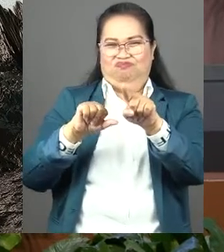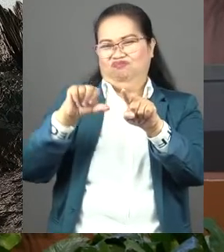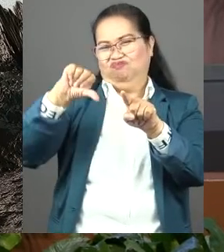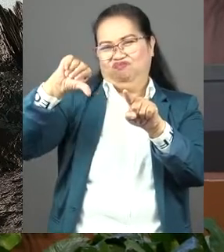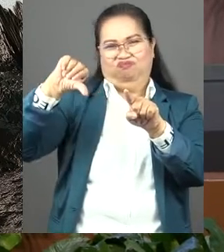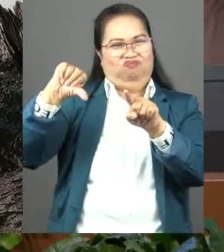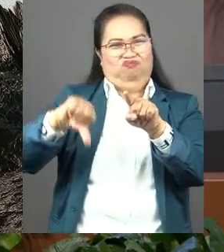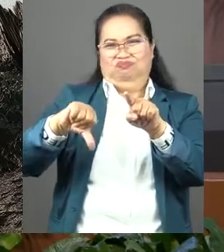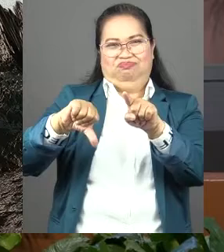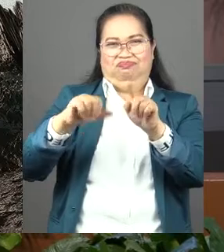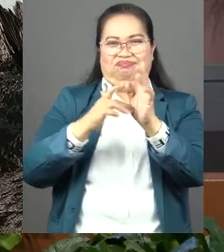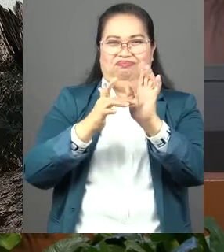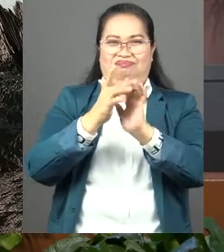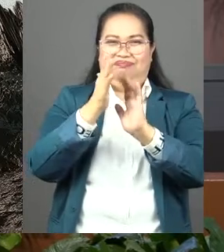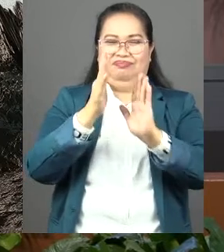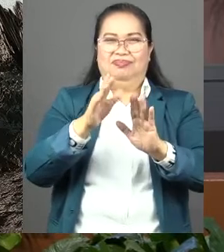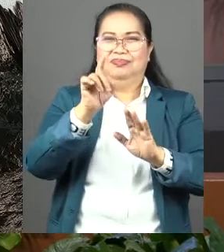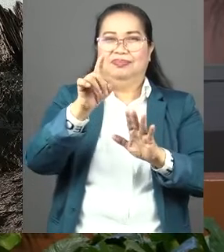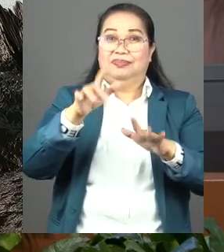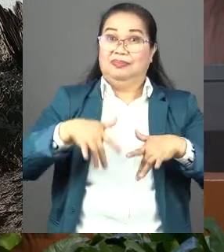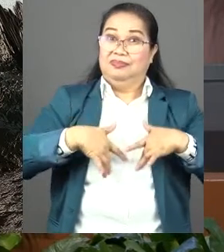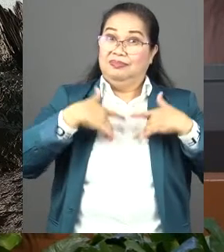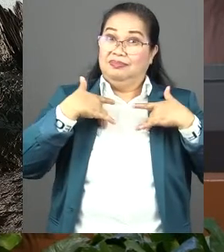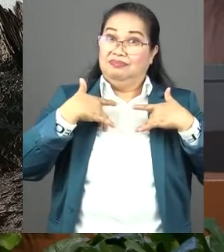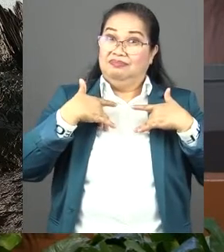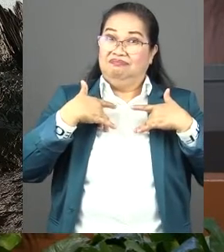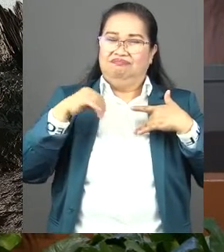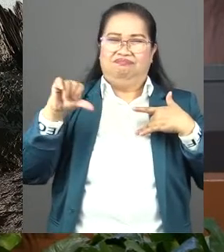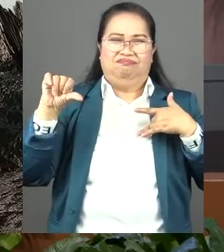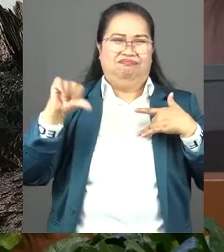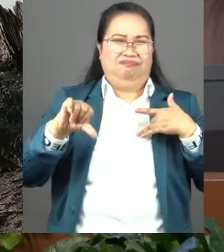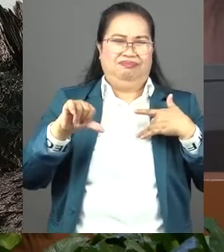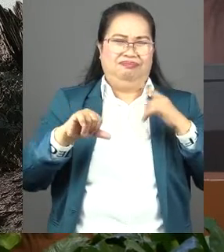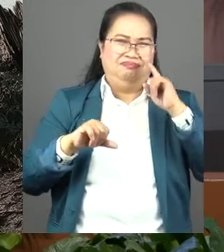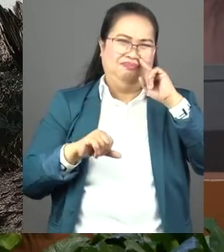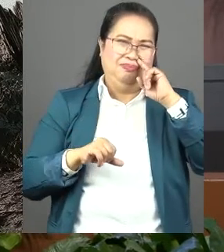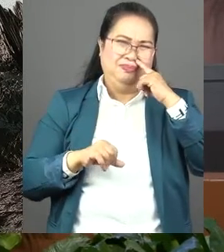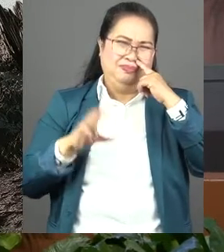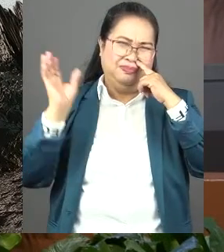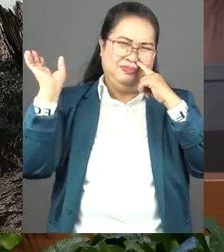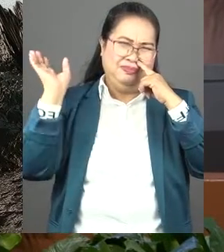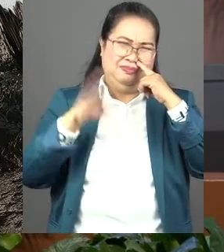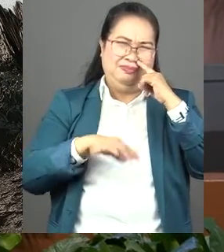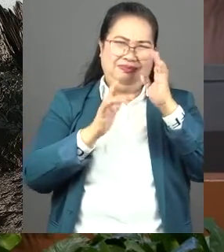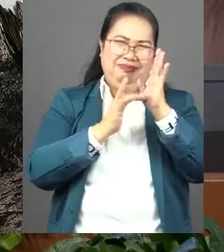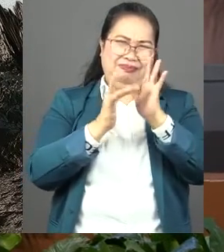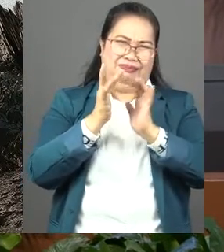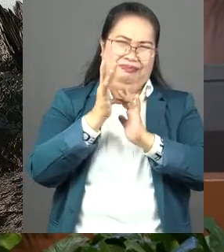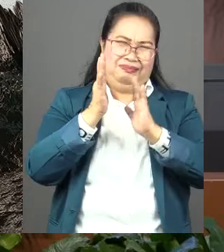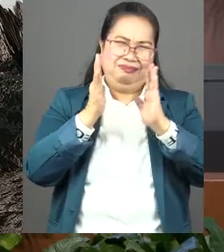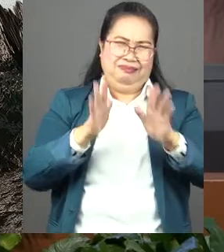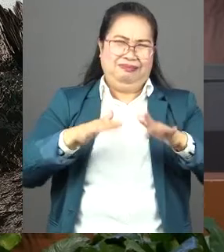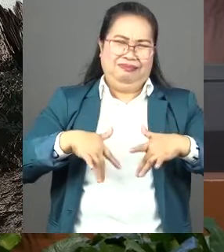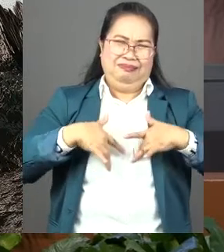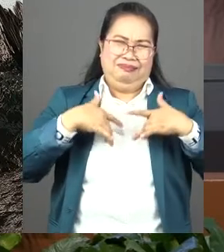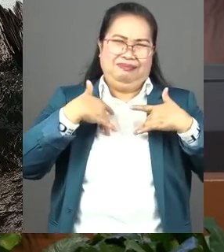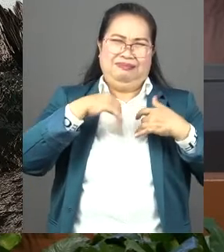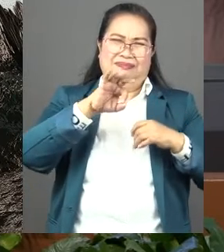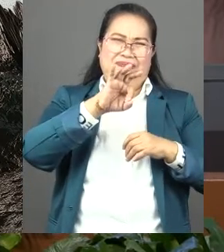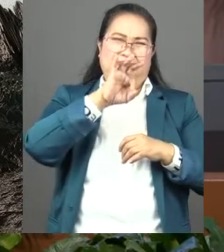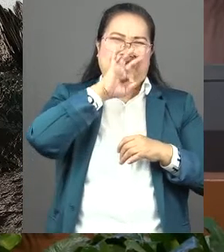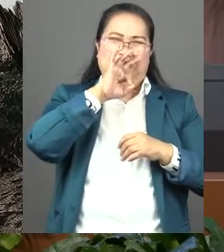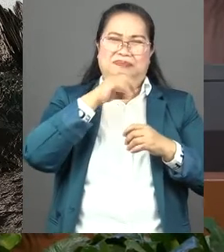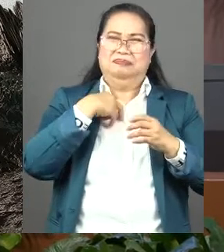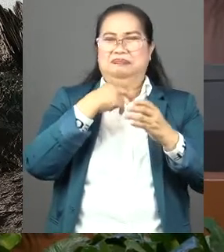defeated Christian. You'll find the Christian life something that's either boring or something that is completely frustrating